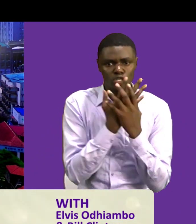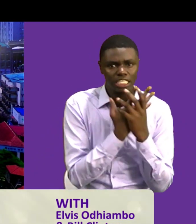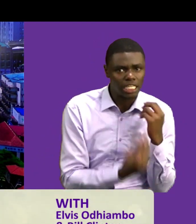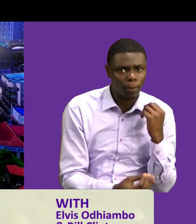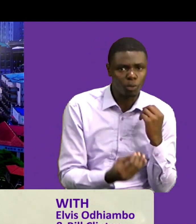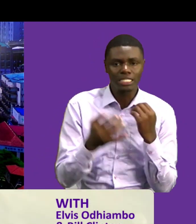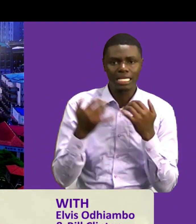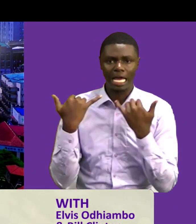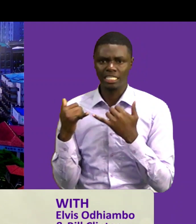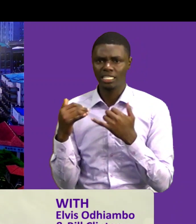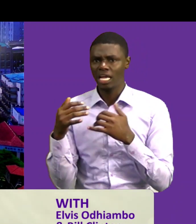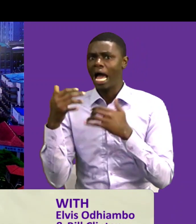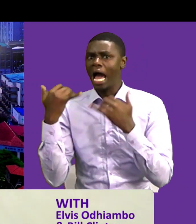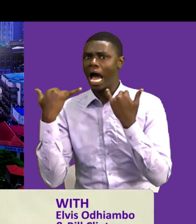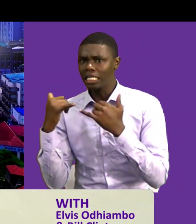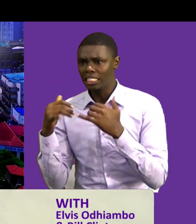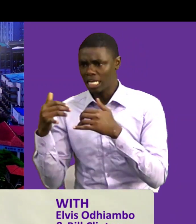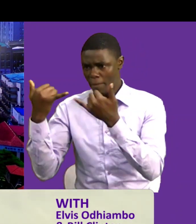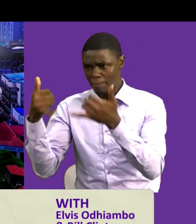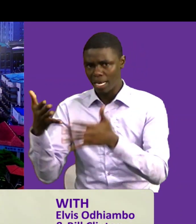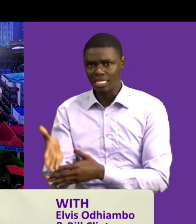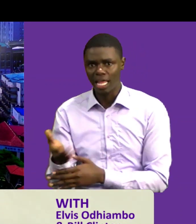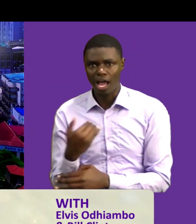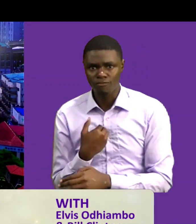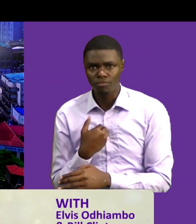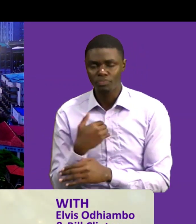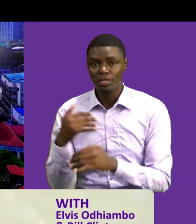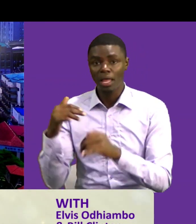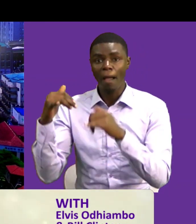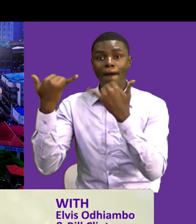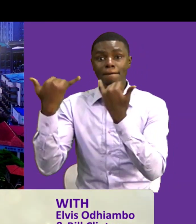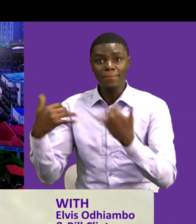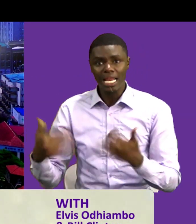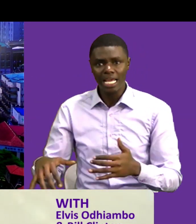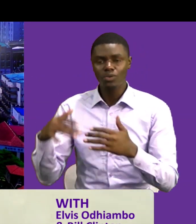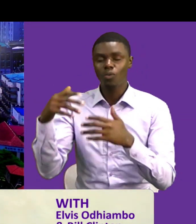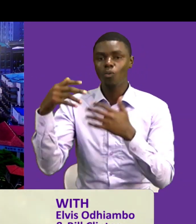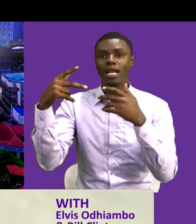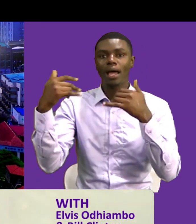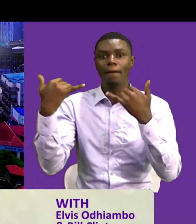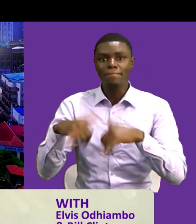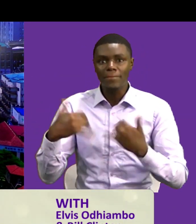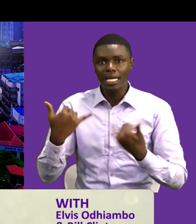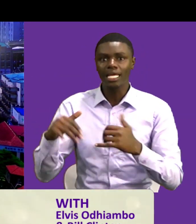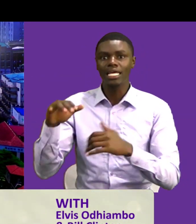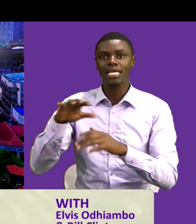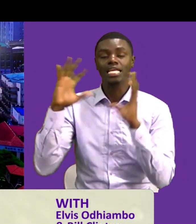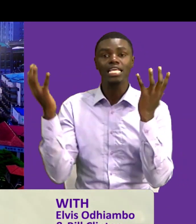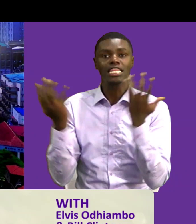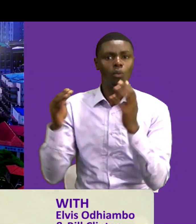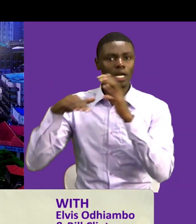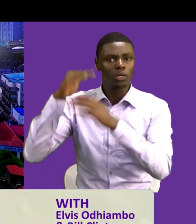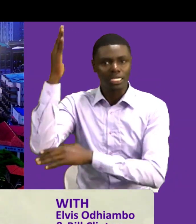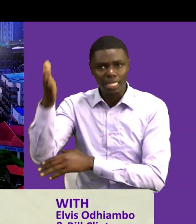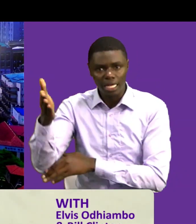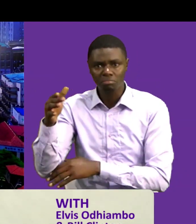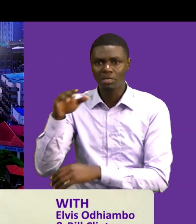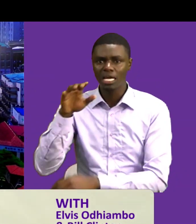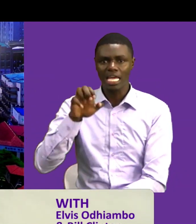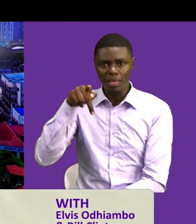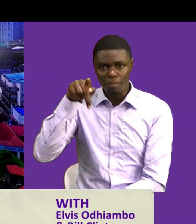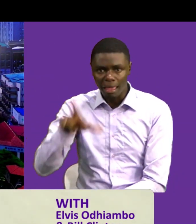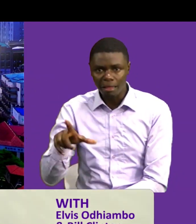of Algeria, they have players that are playing in the top tier leagues in the world, let's say